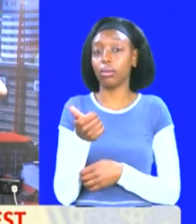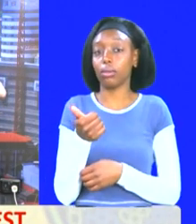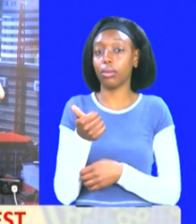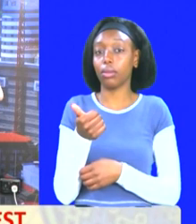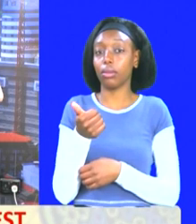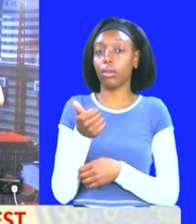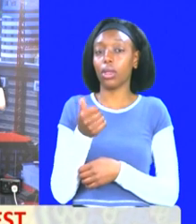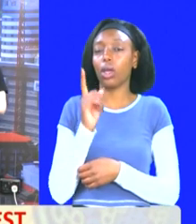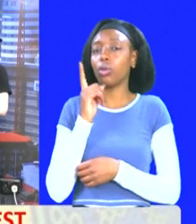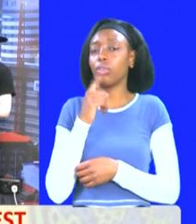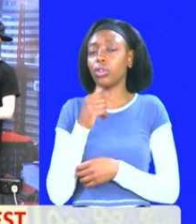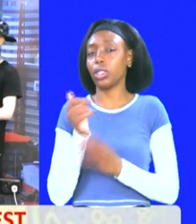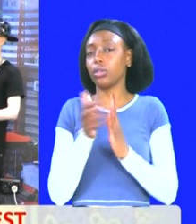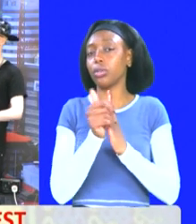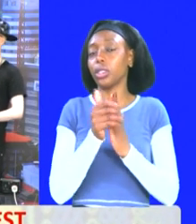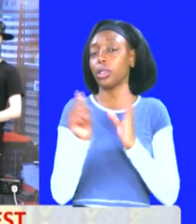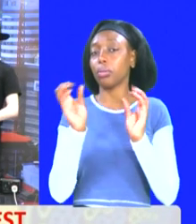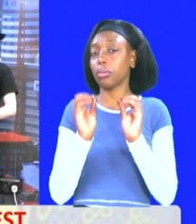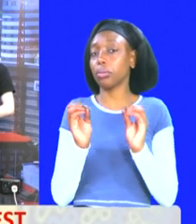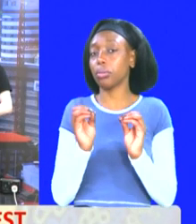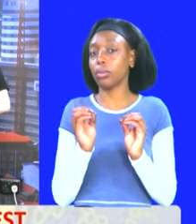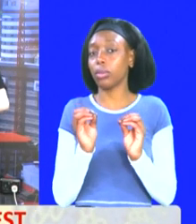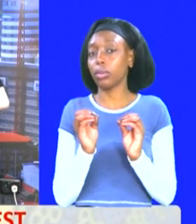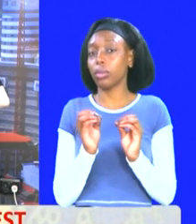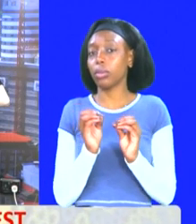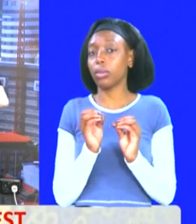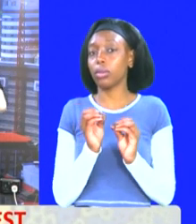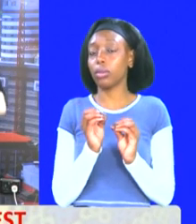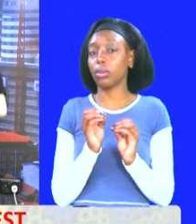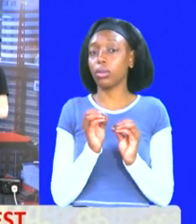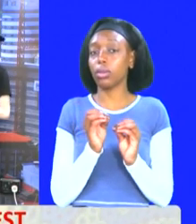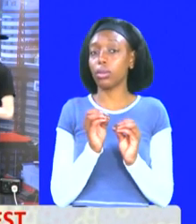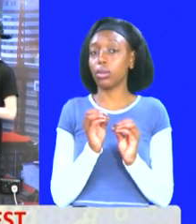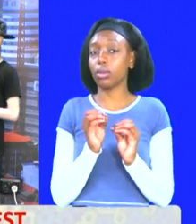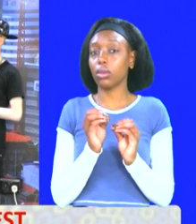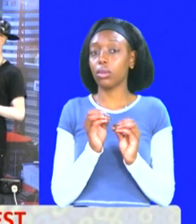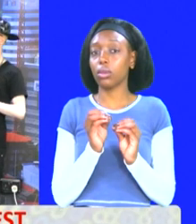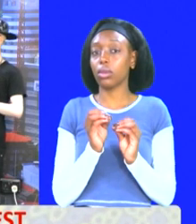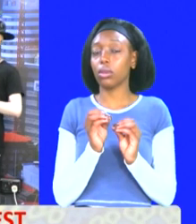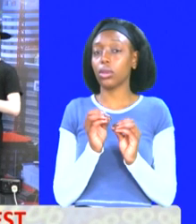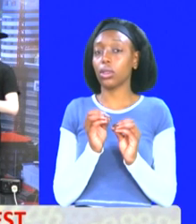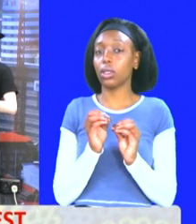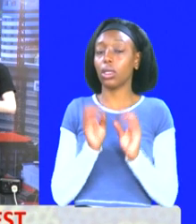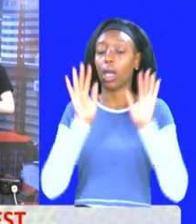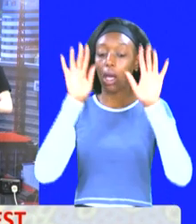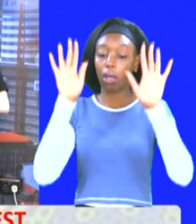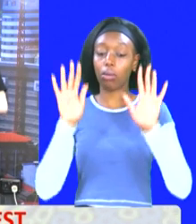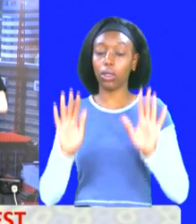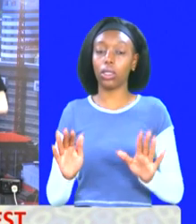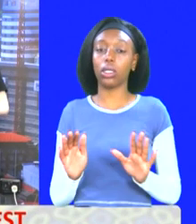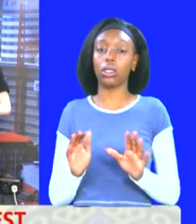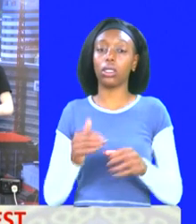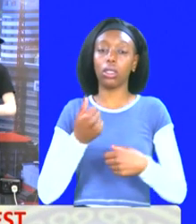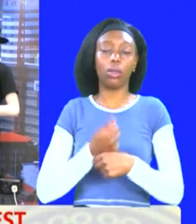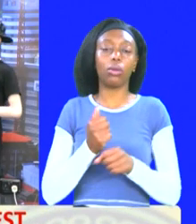Haiishi haraka like iko na ile kama momentum fulani. Unacheki sasa. So they have to wanafaa invest more kwa reggae. Ya